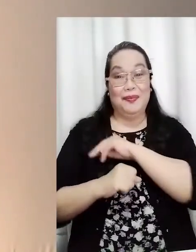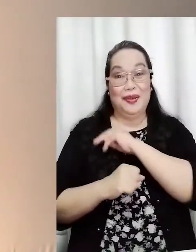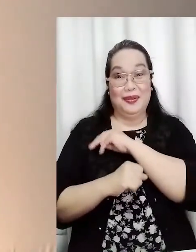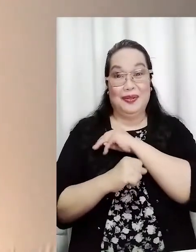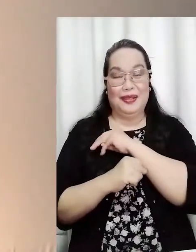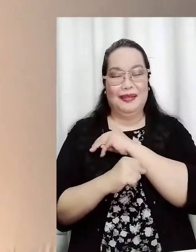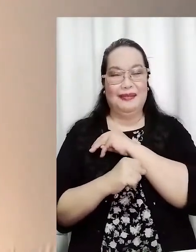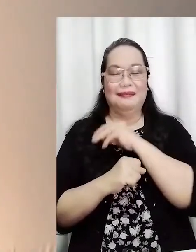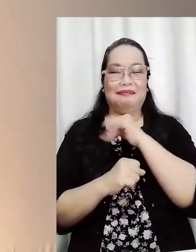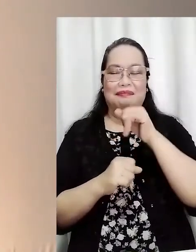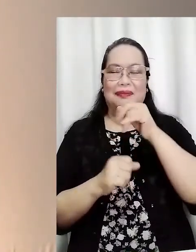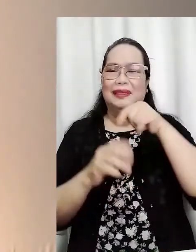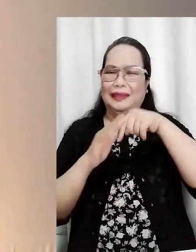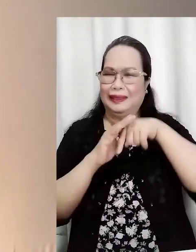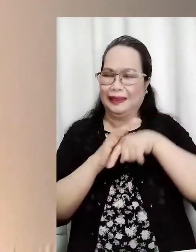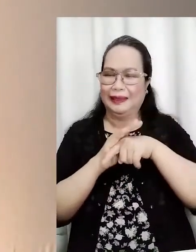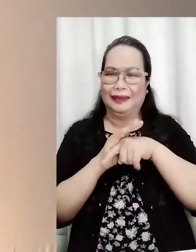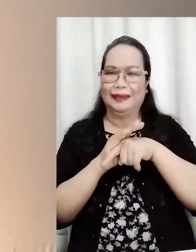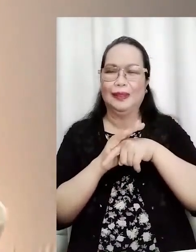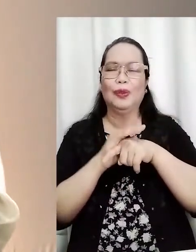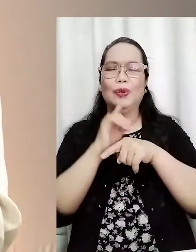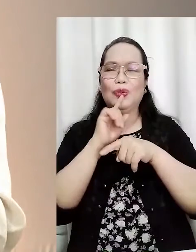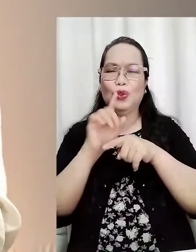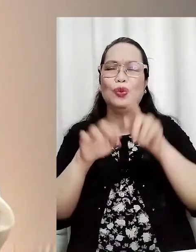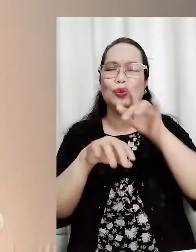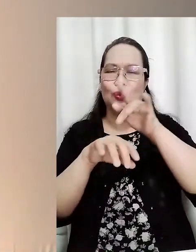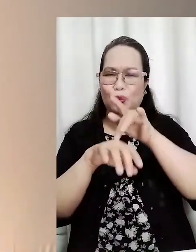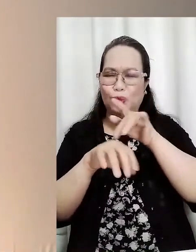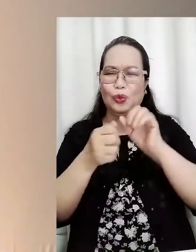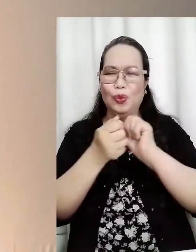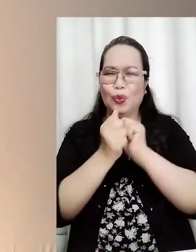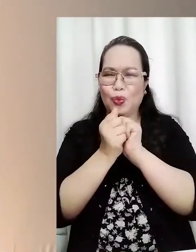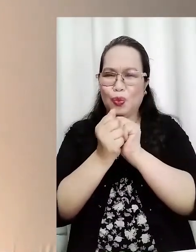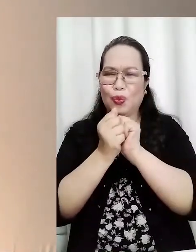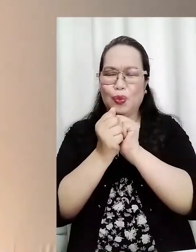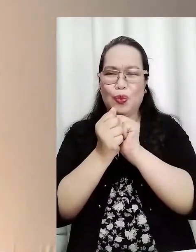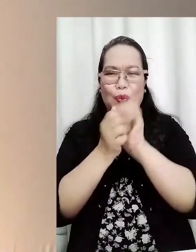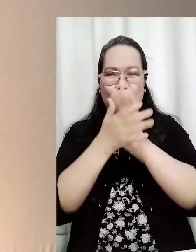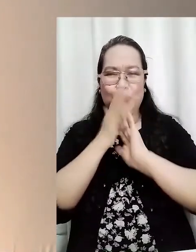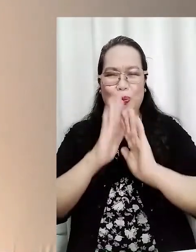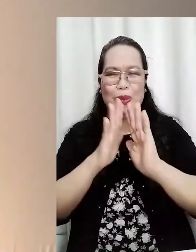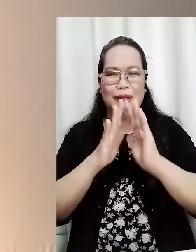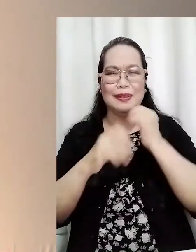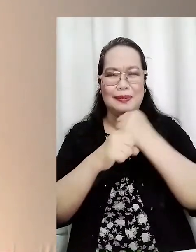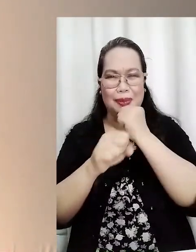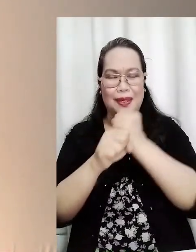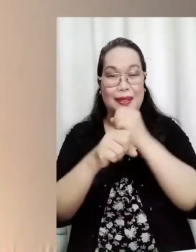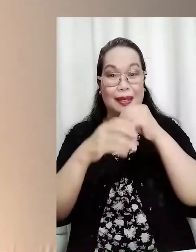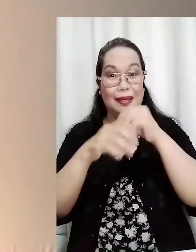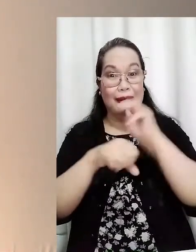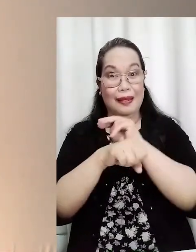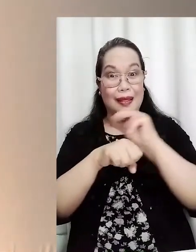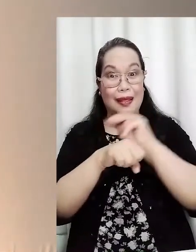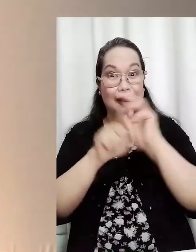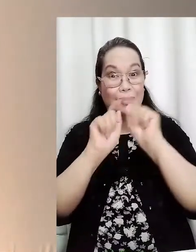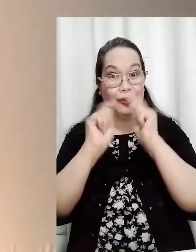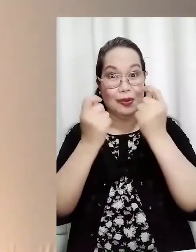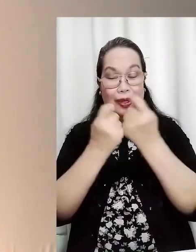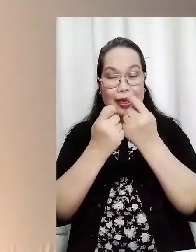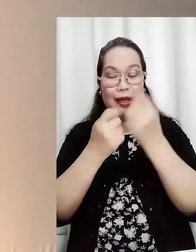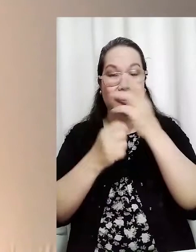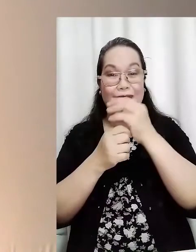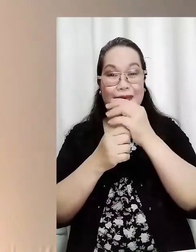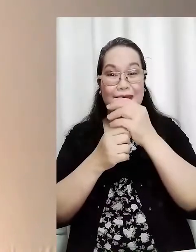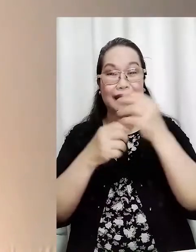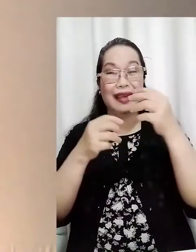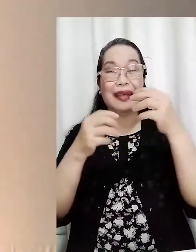deeply engaged in peace-building ministry among the tribes and armed conflict in Mindanao.